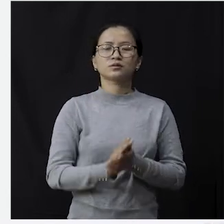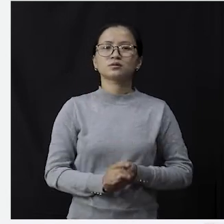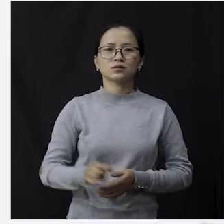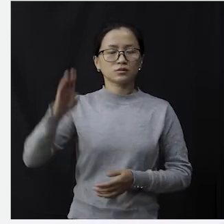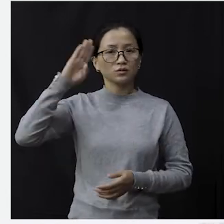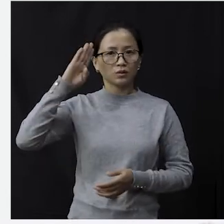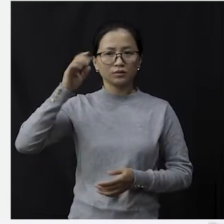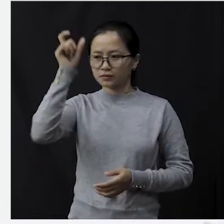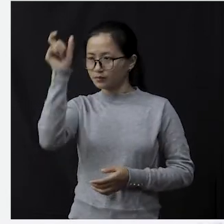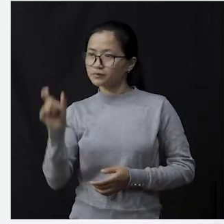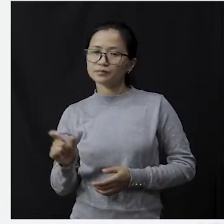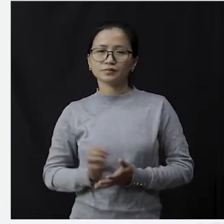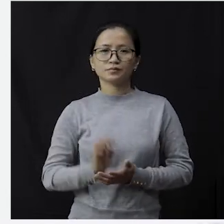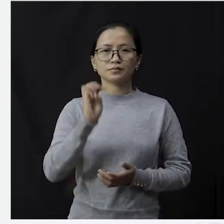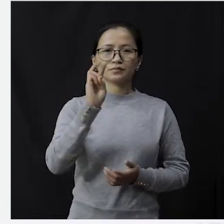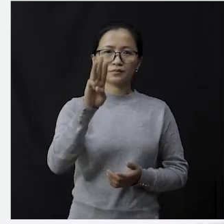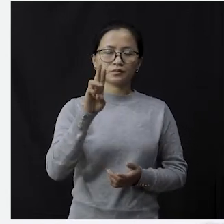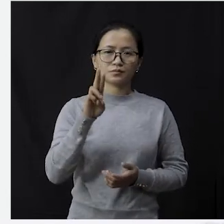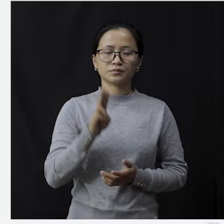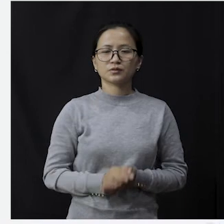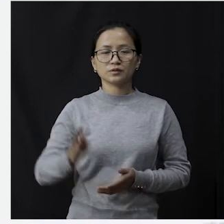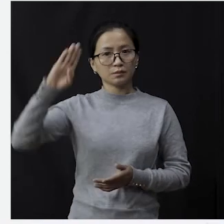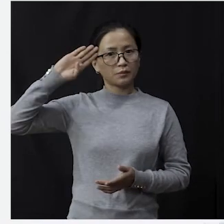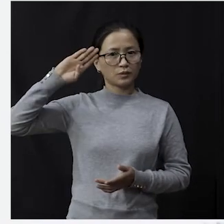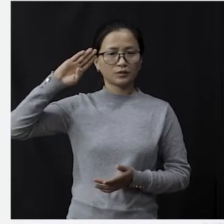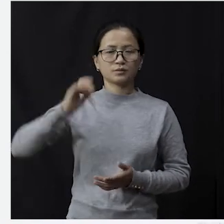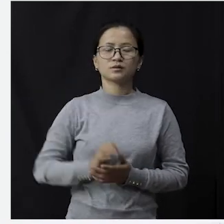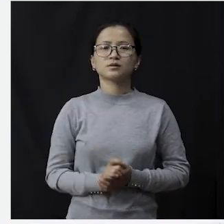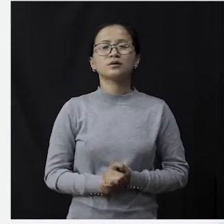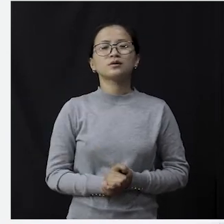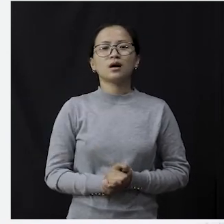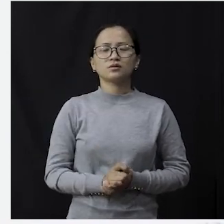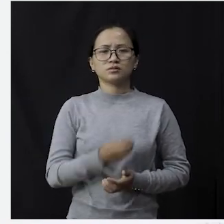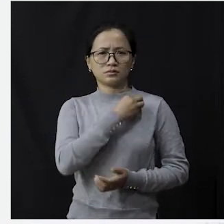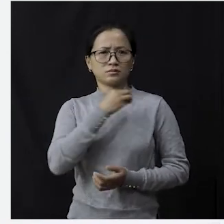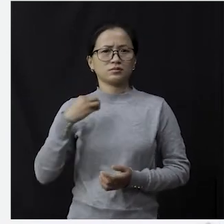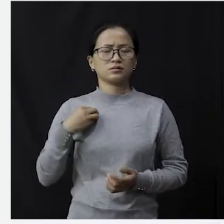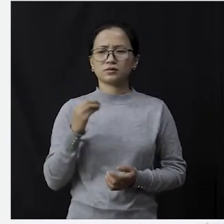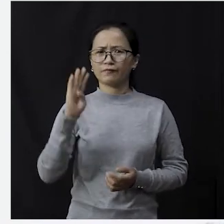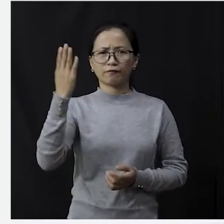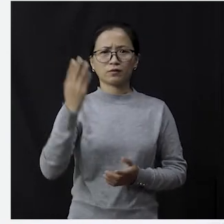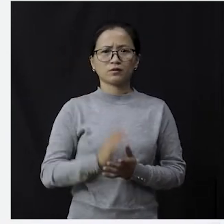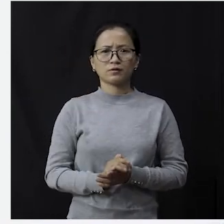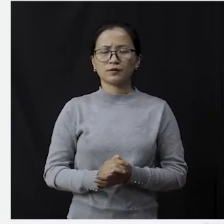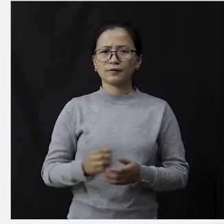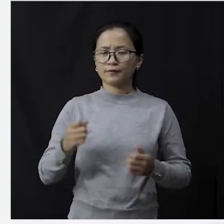soldier, number 2 is a policeman, and the third one is a doctor, a fourth one is